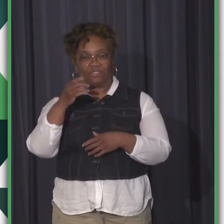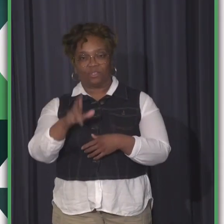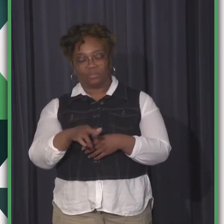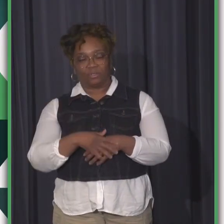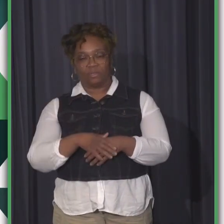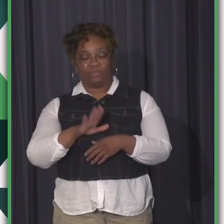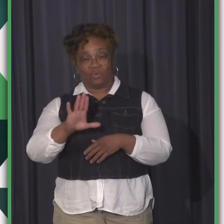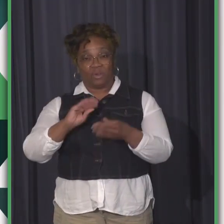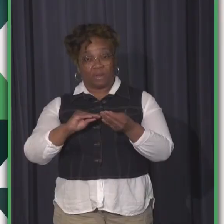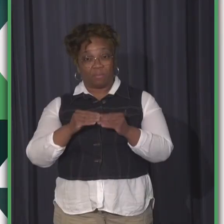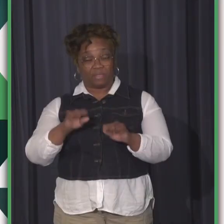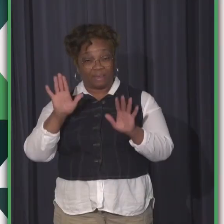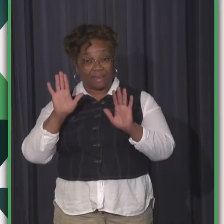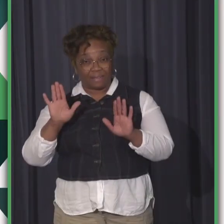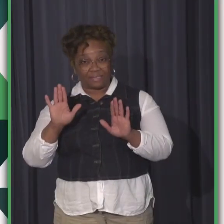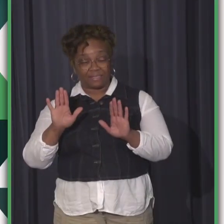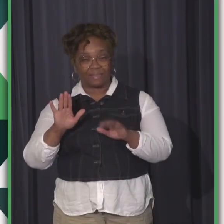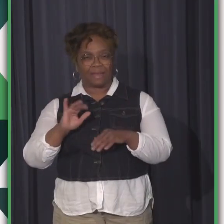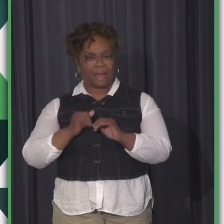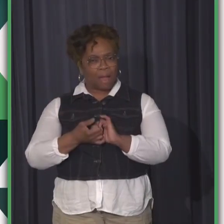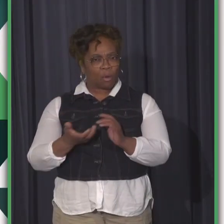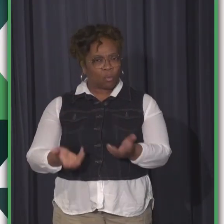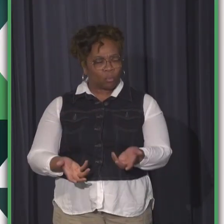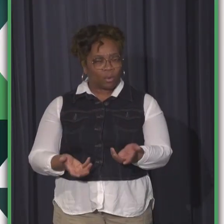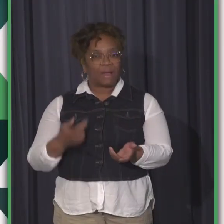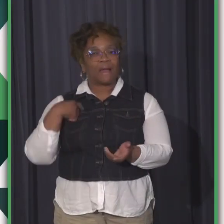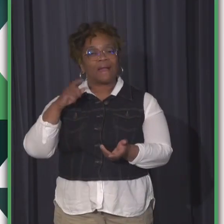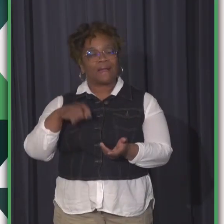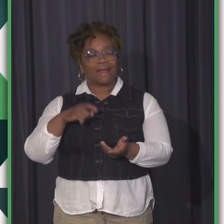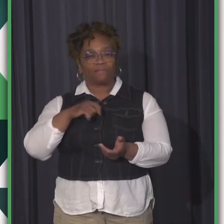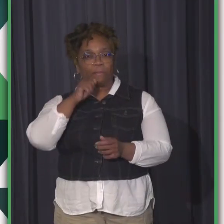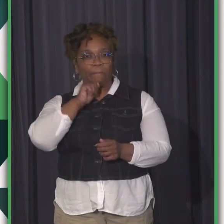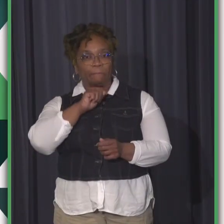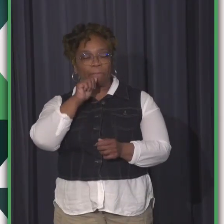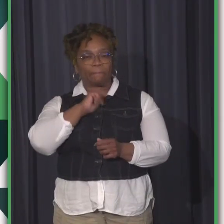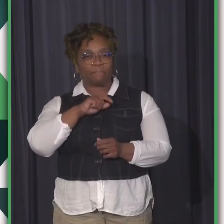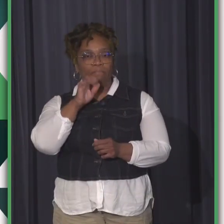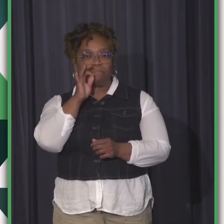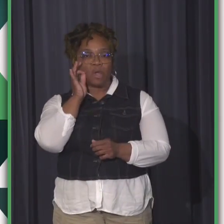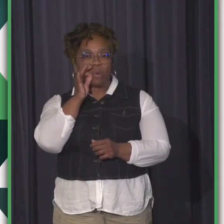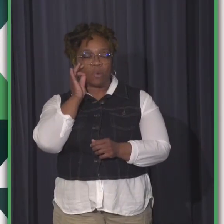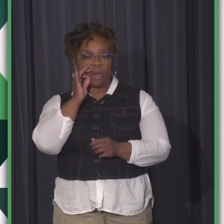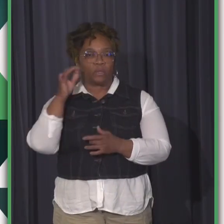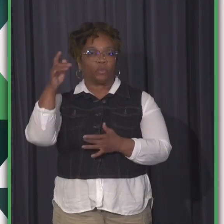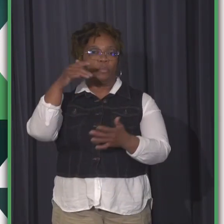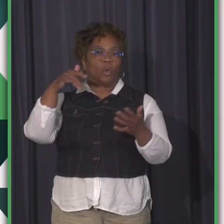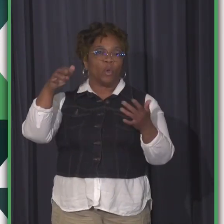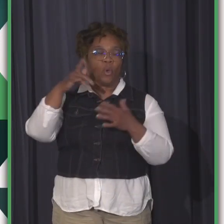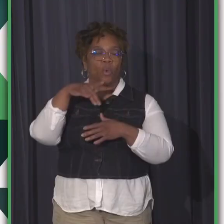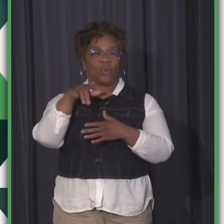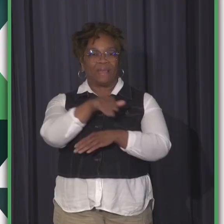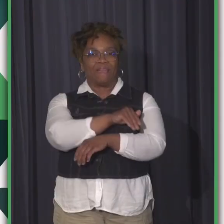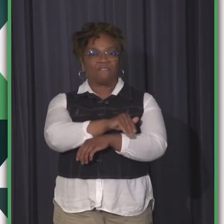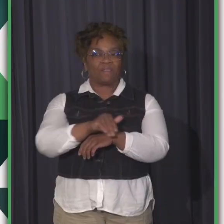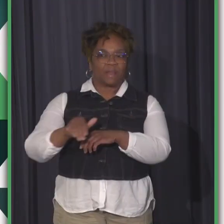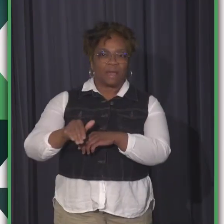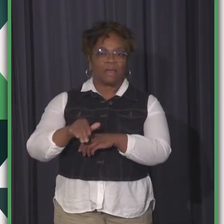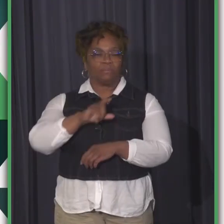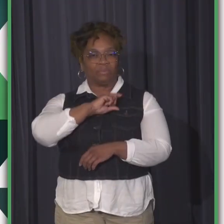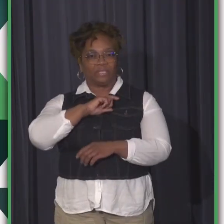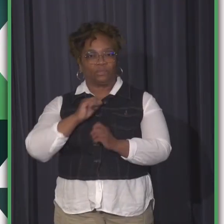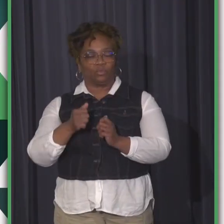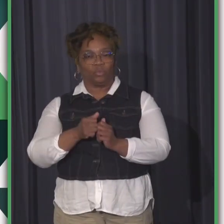people. I have to deal with a whole lot of marijuana smoking every night with officers with guns and badges. That's